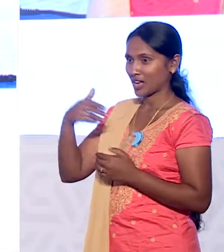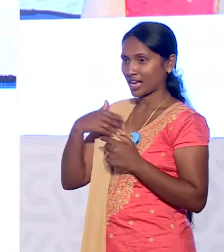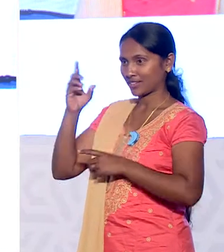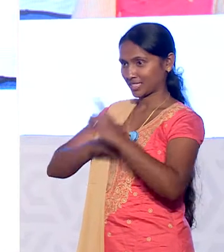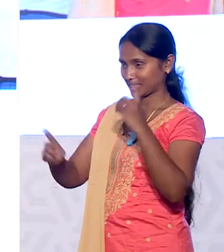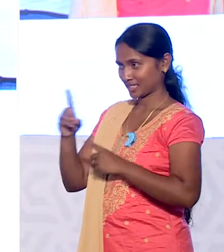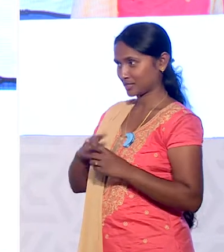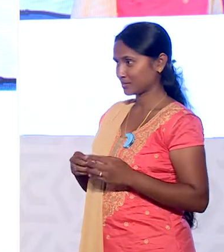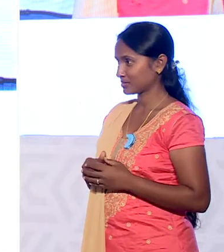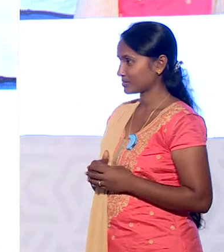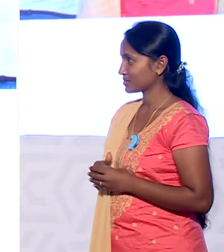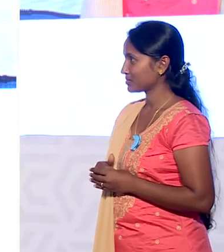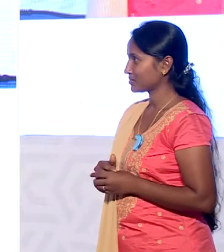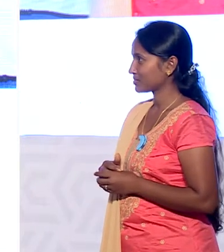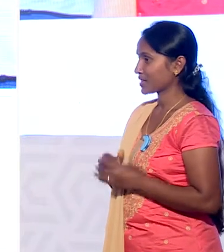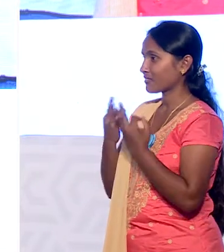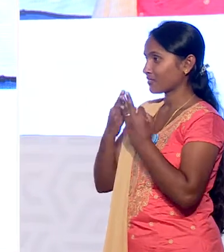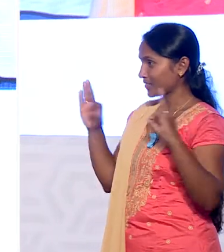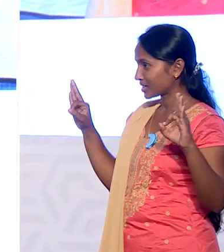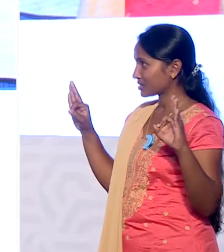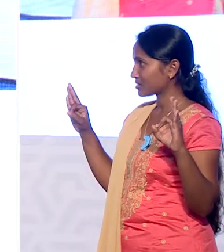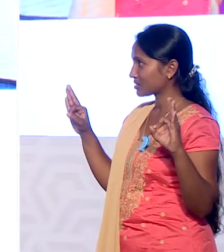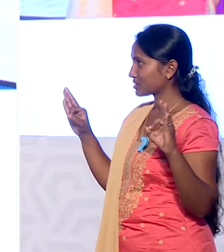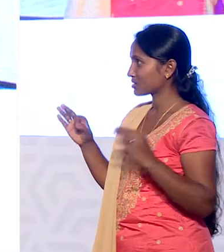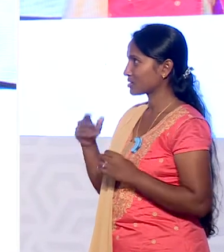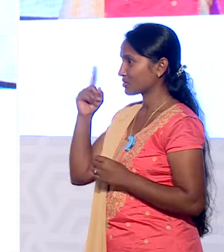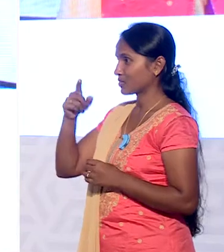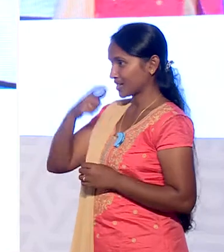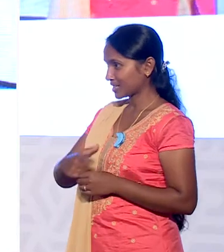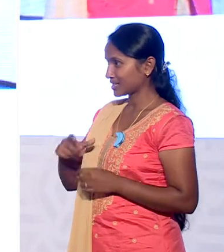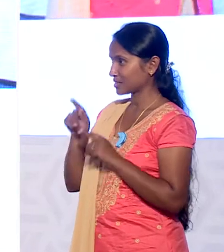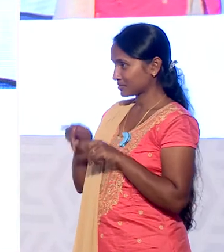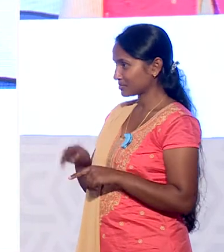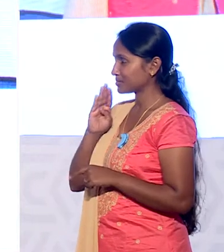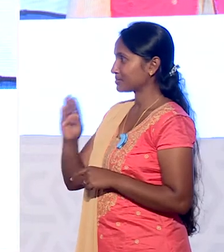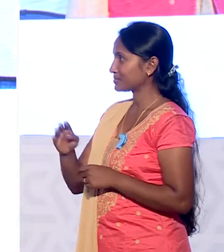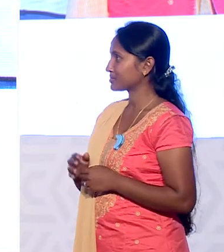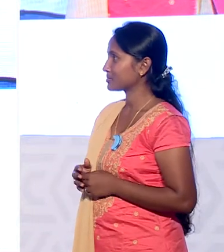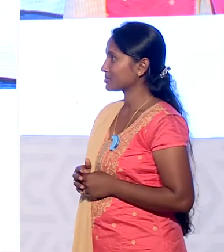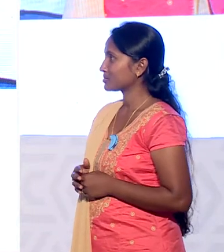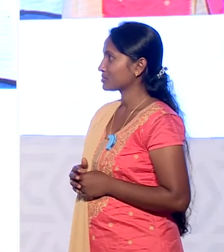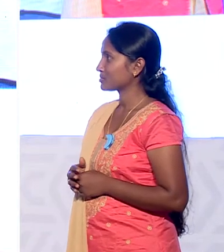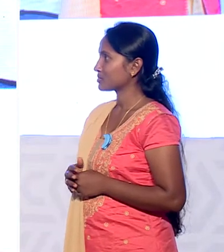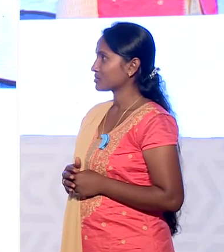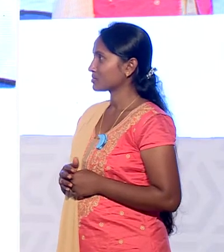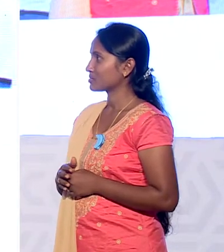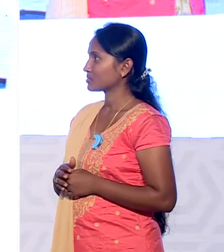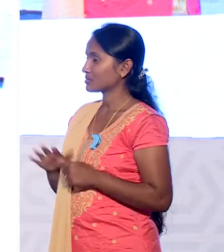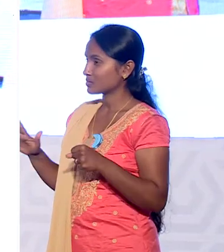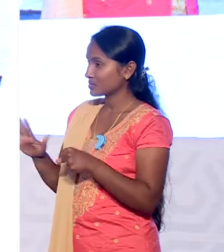don't. The freedom for us to be really who we are, totally